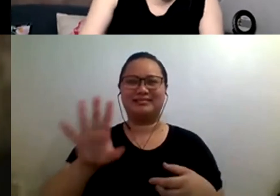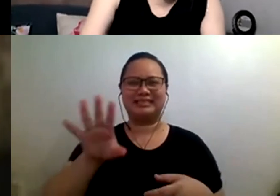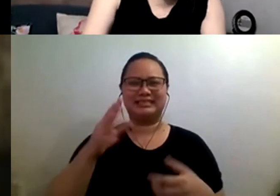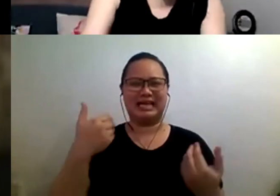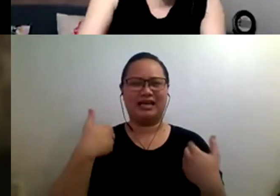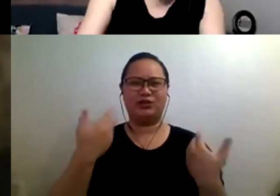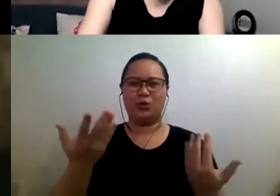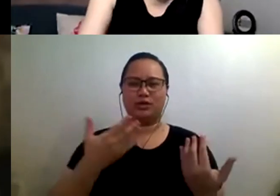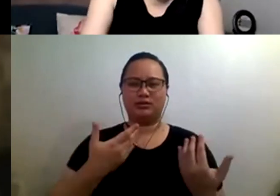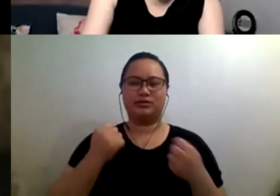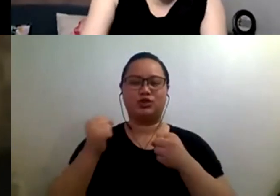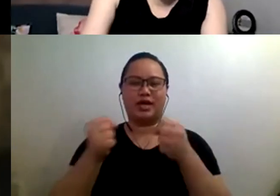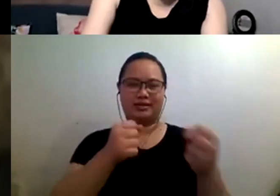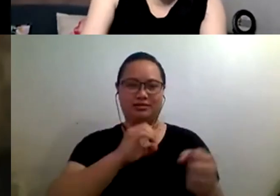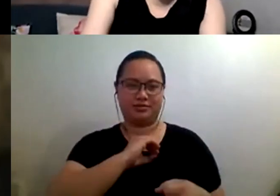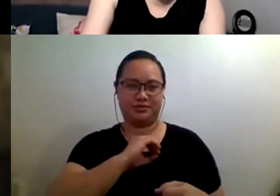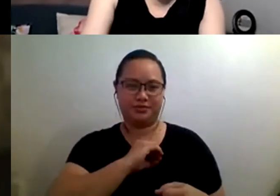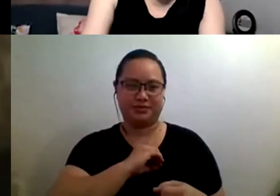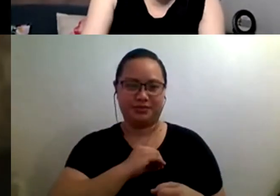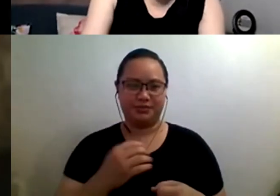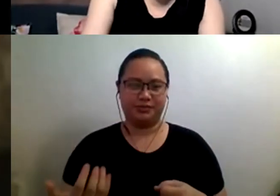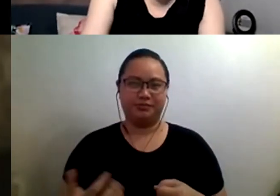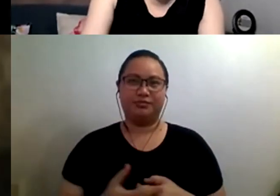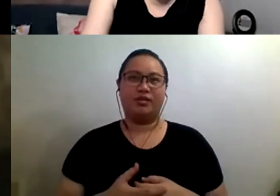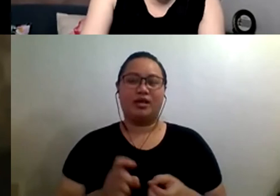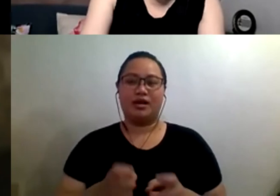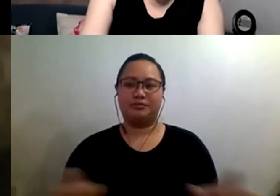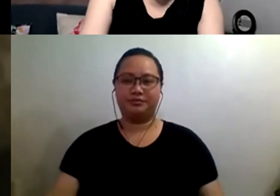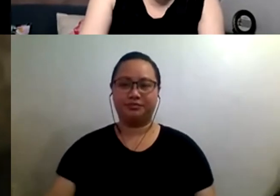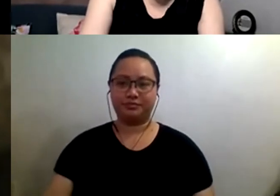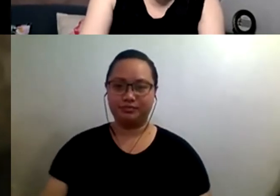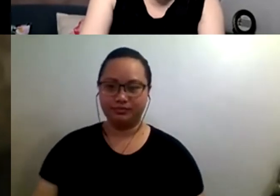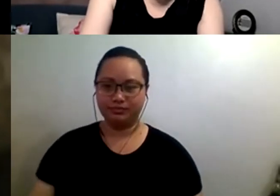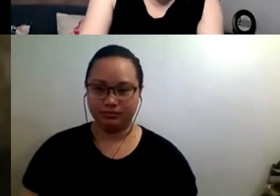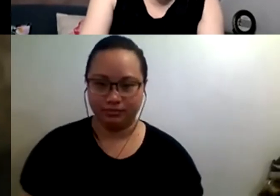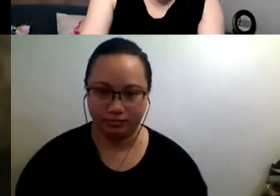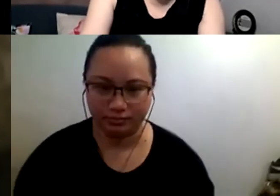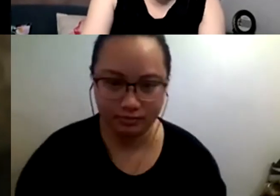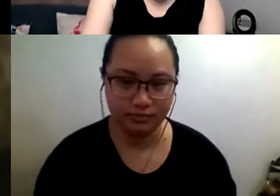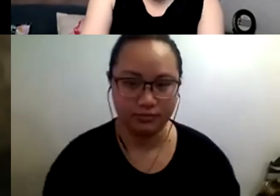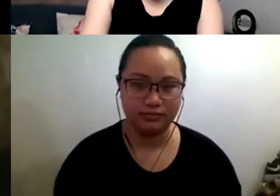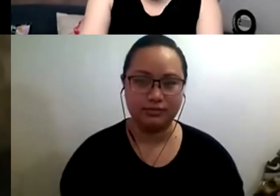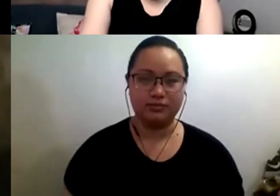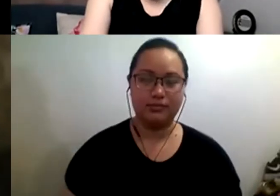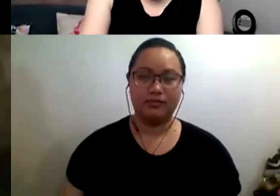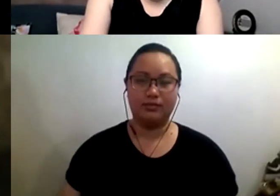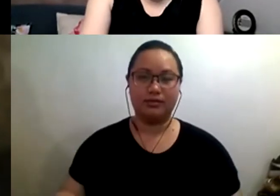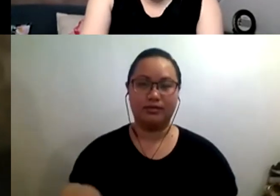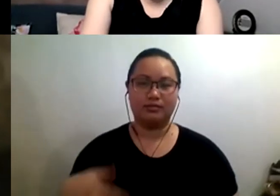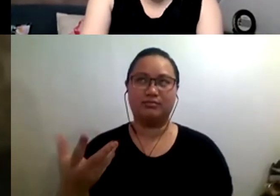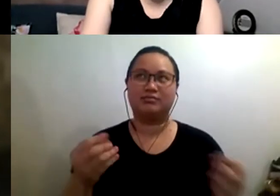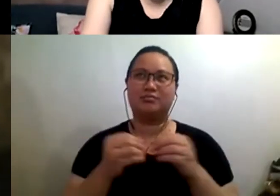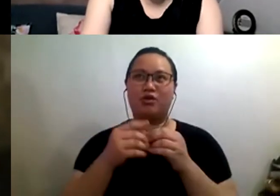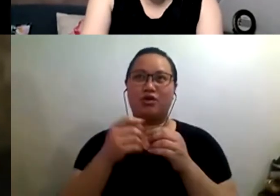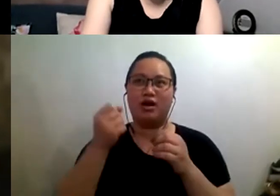and parang changing it until it is the most understandable version of